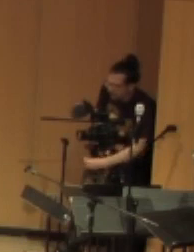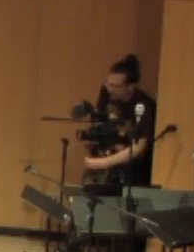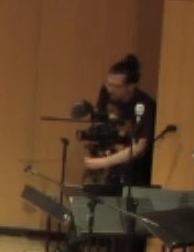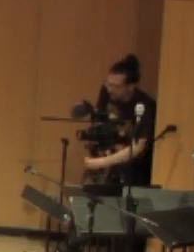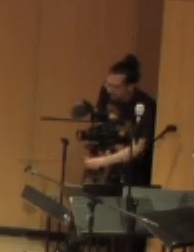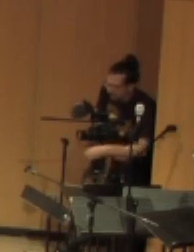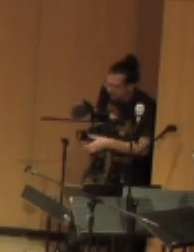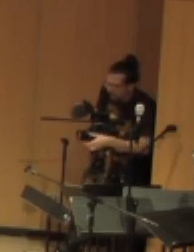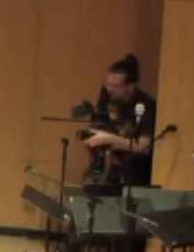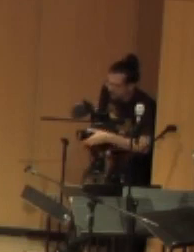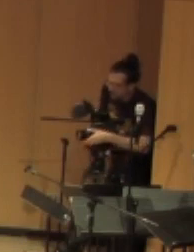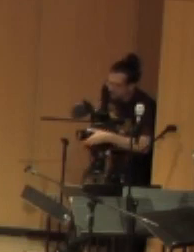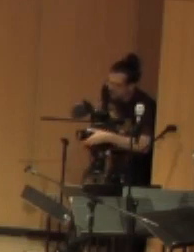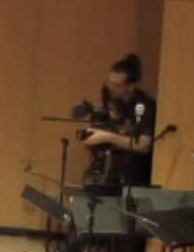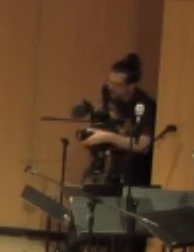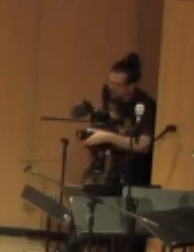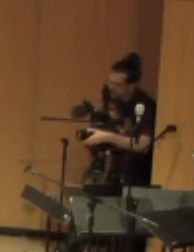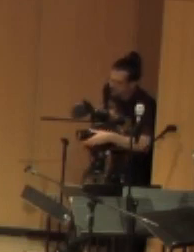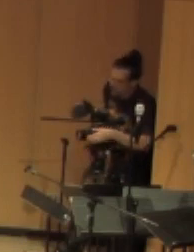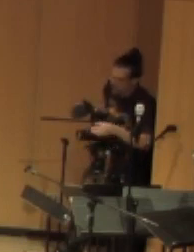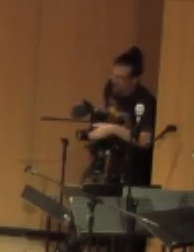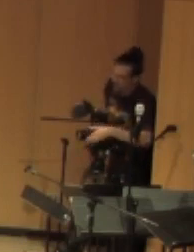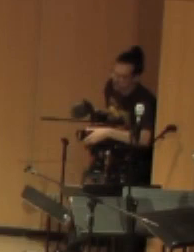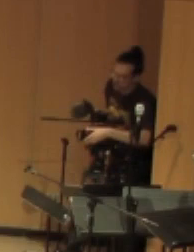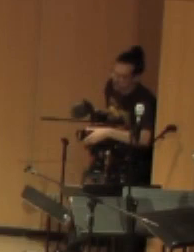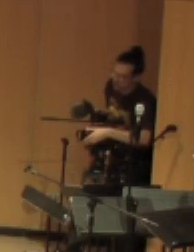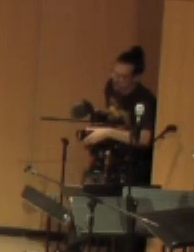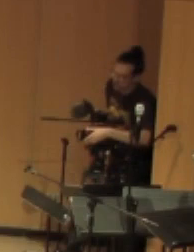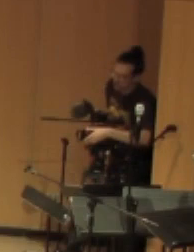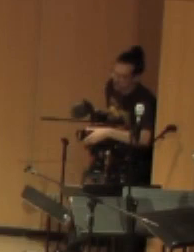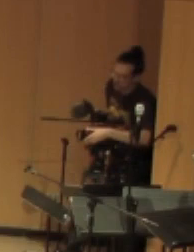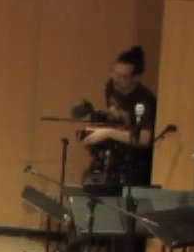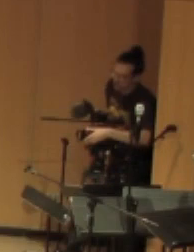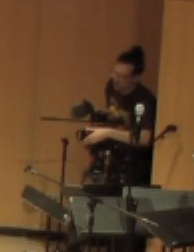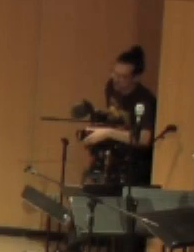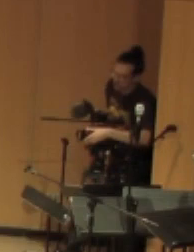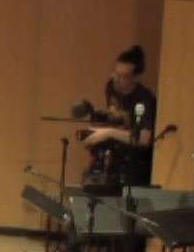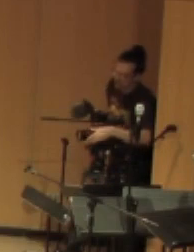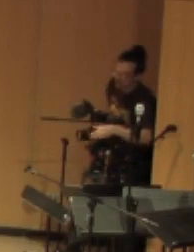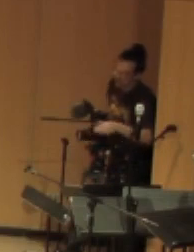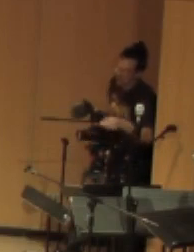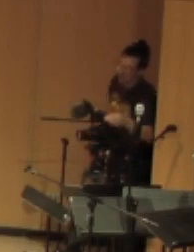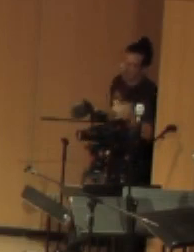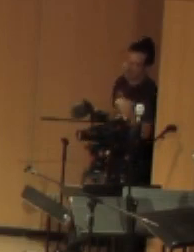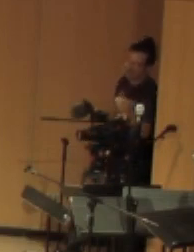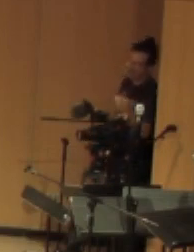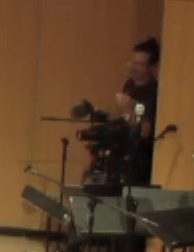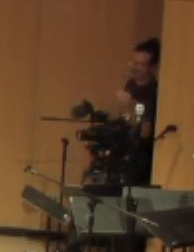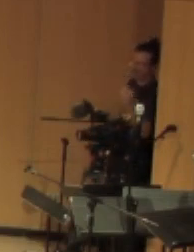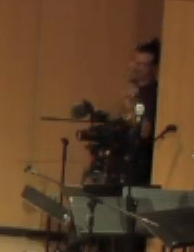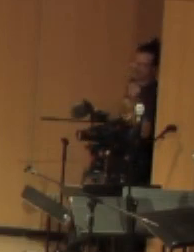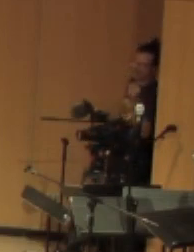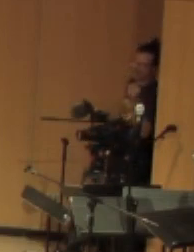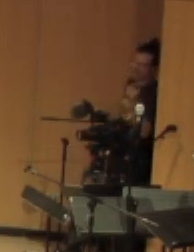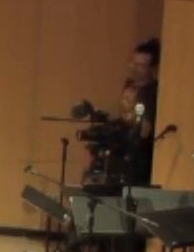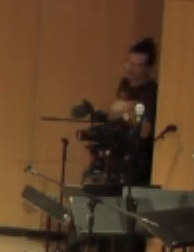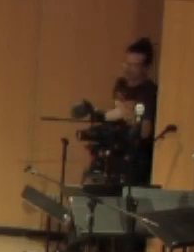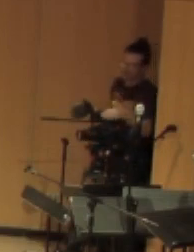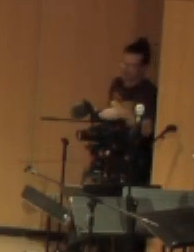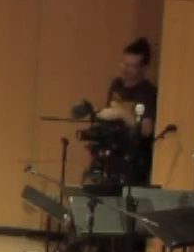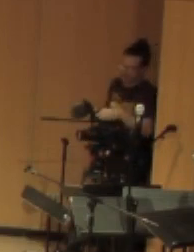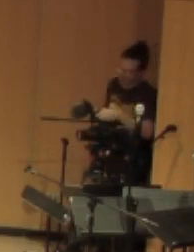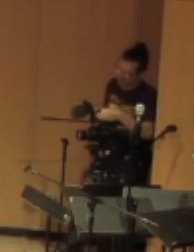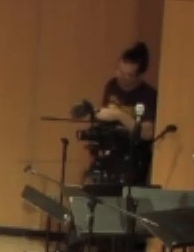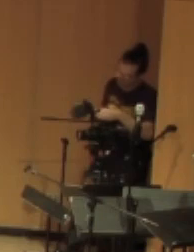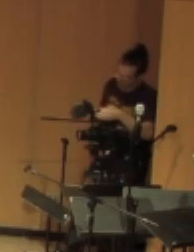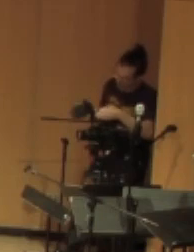strange asymmetry between the global reception of the plays and the American reception of the plays